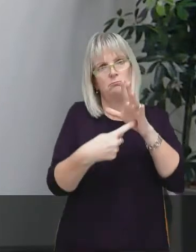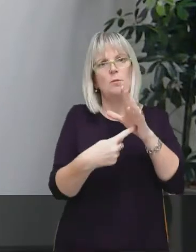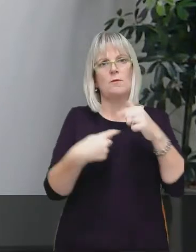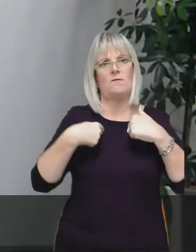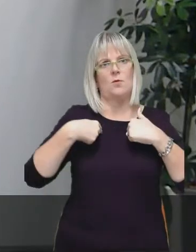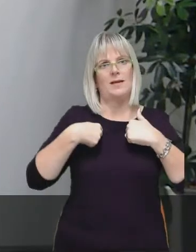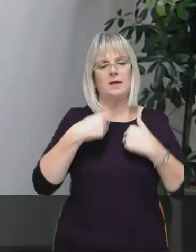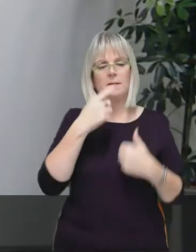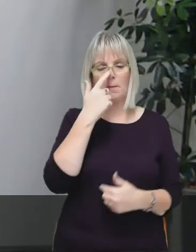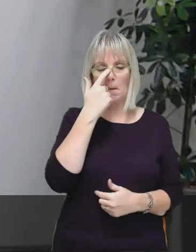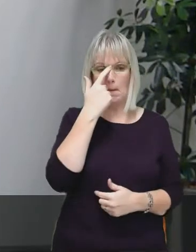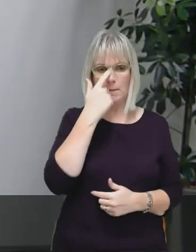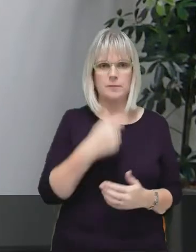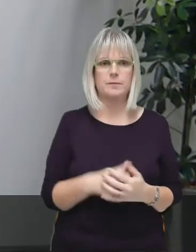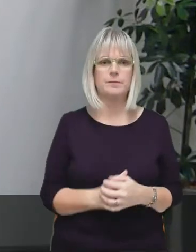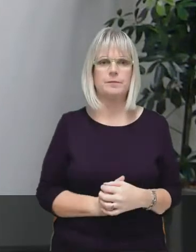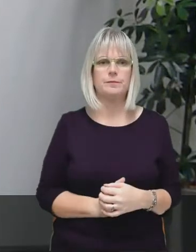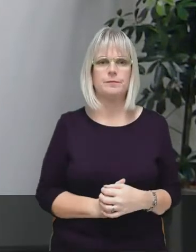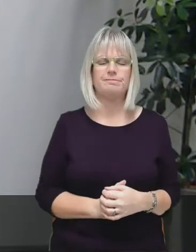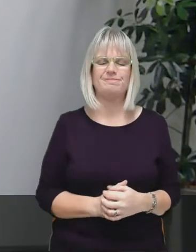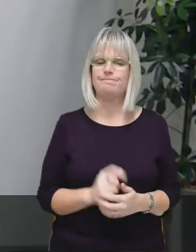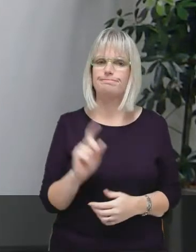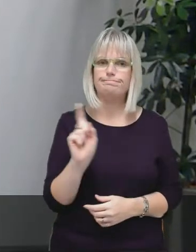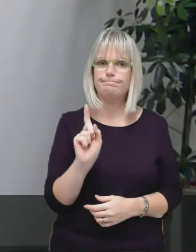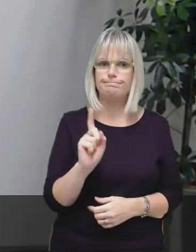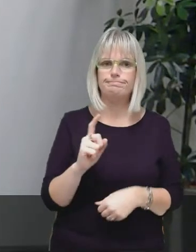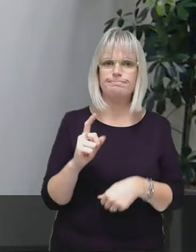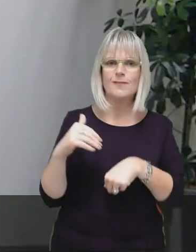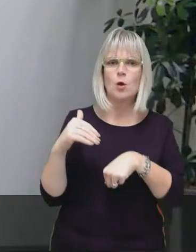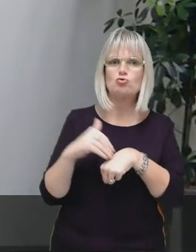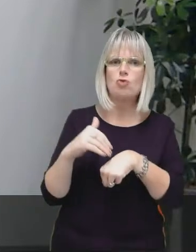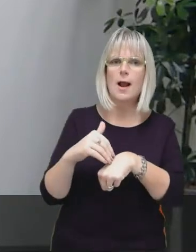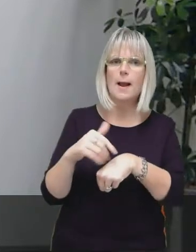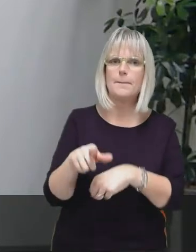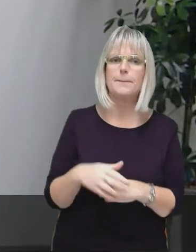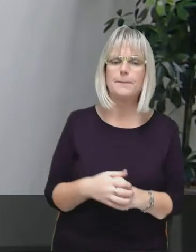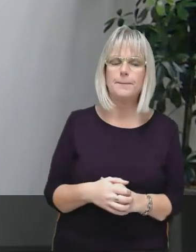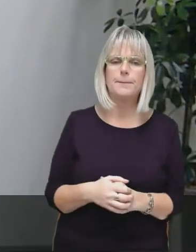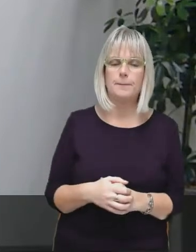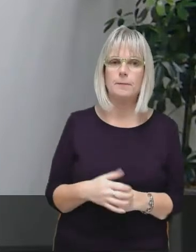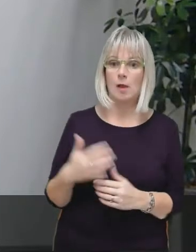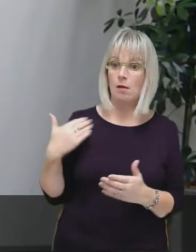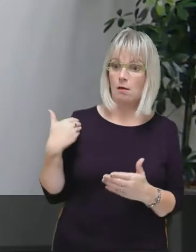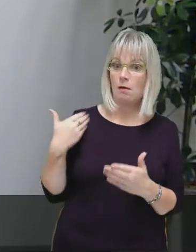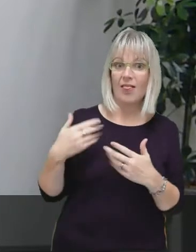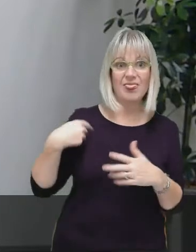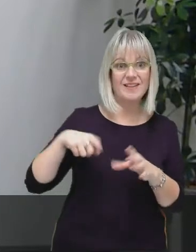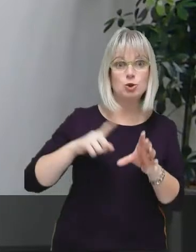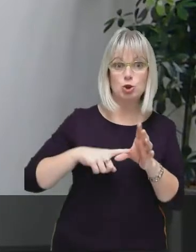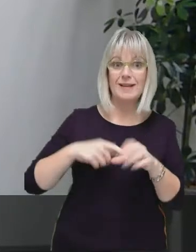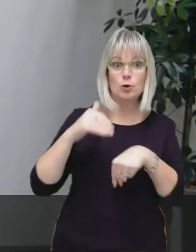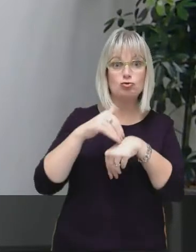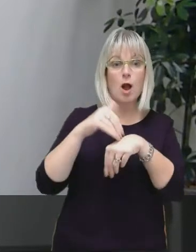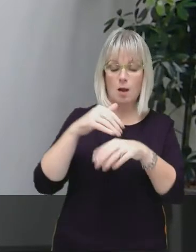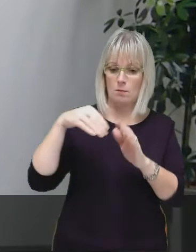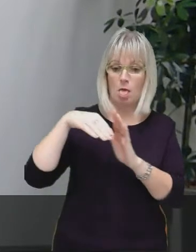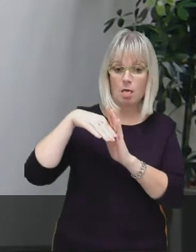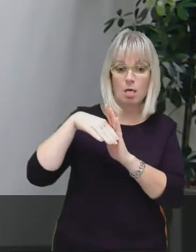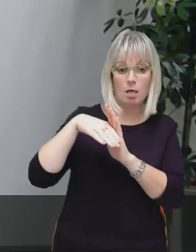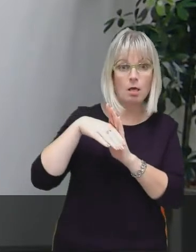and that's tackling crime. Crime has been falling this year, but we're far from